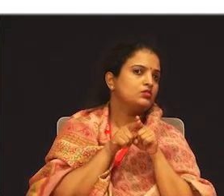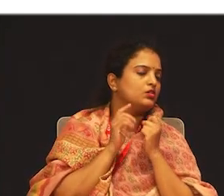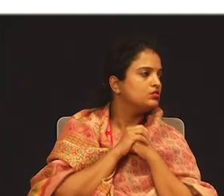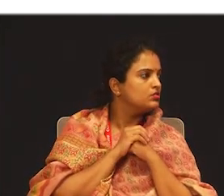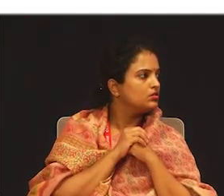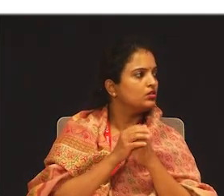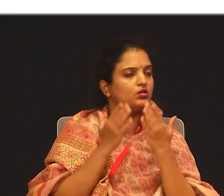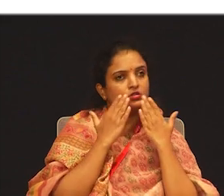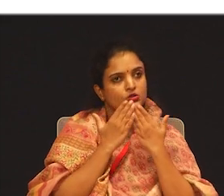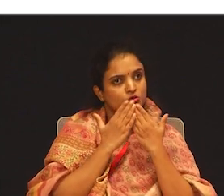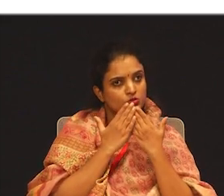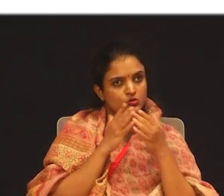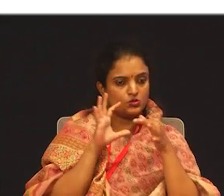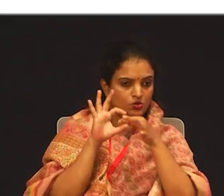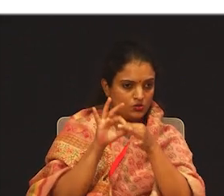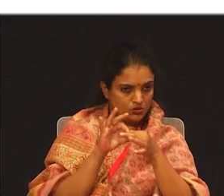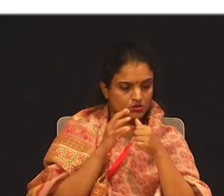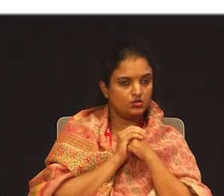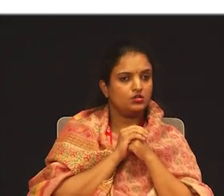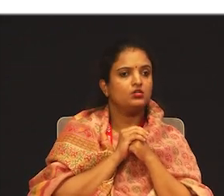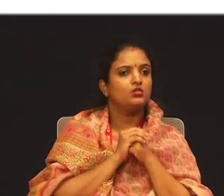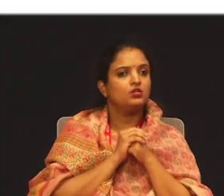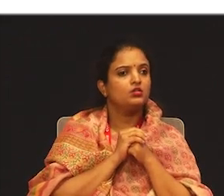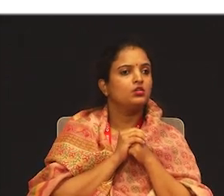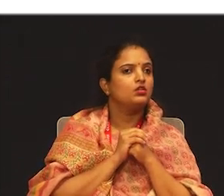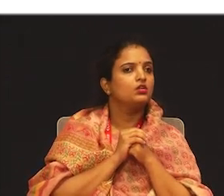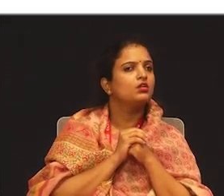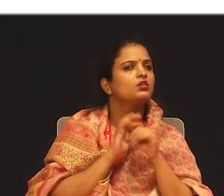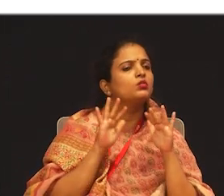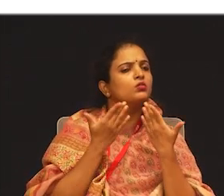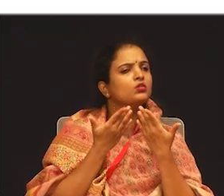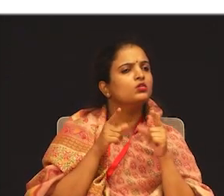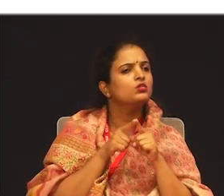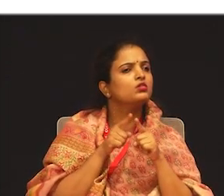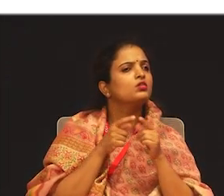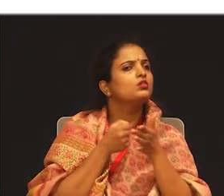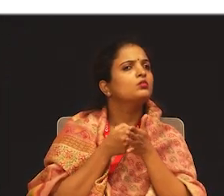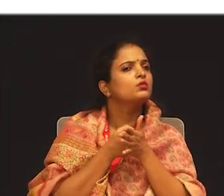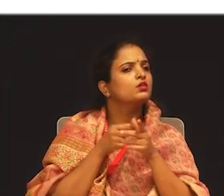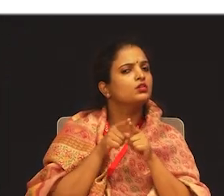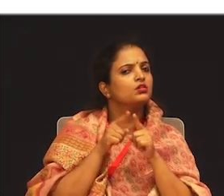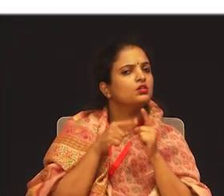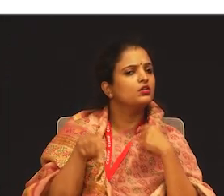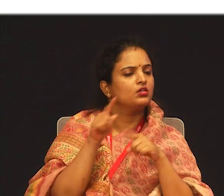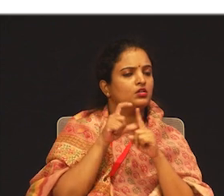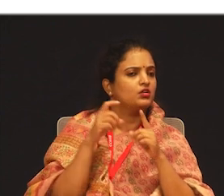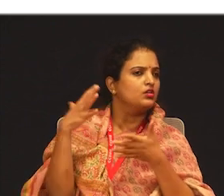the schools. Then our next question was, on what basis the school is giving you the data?